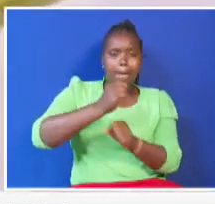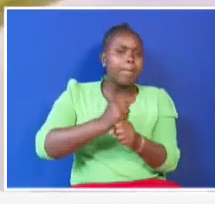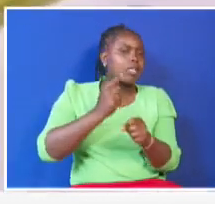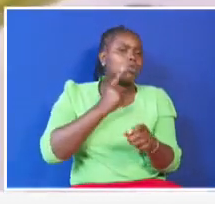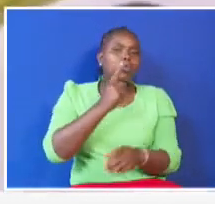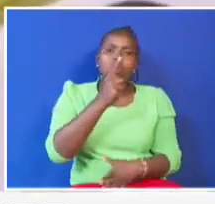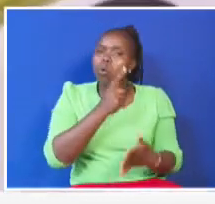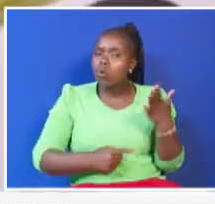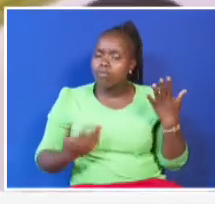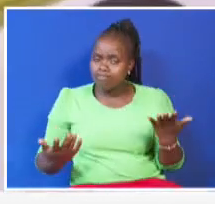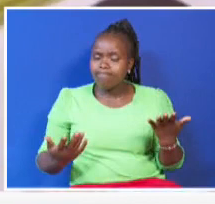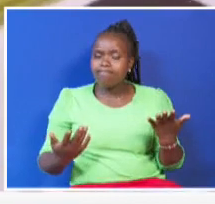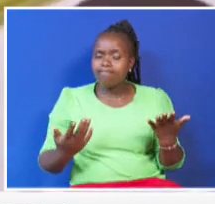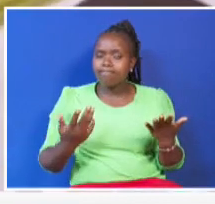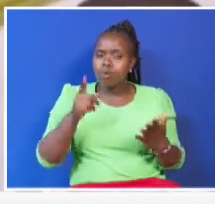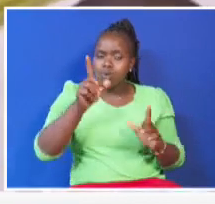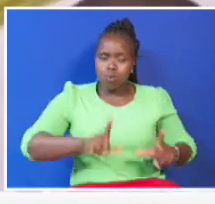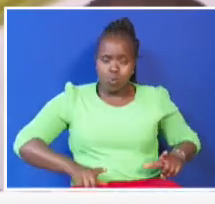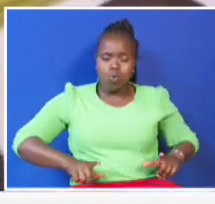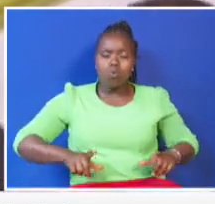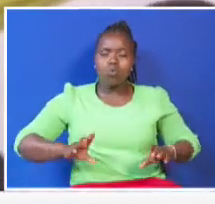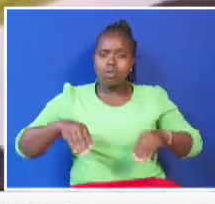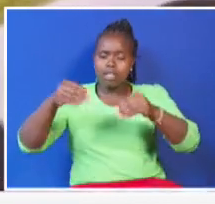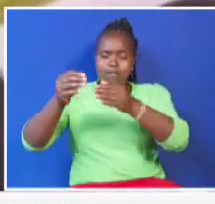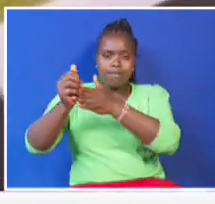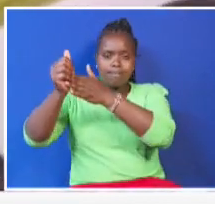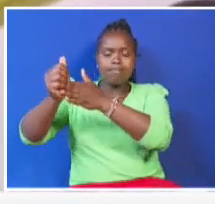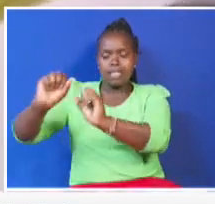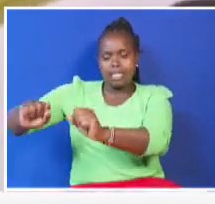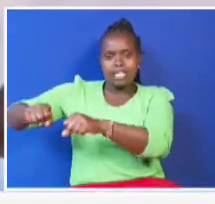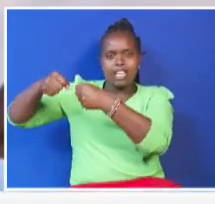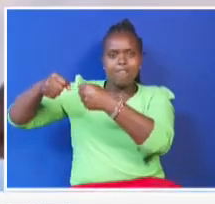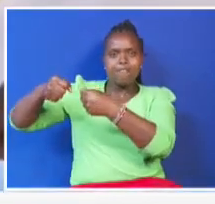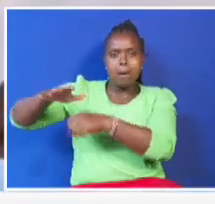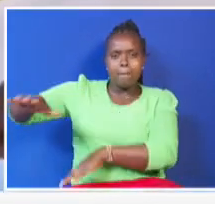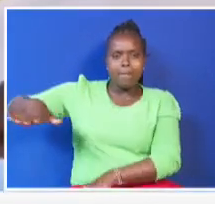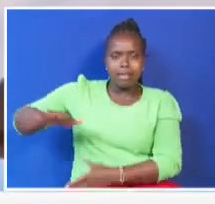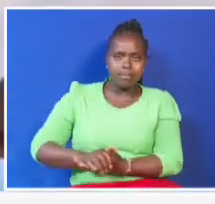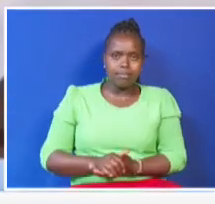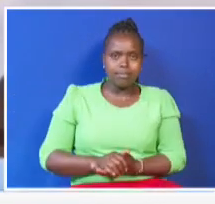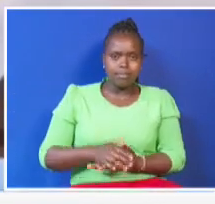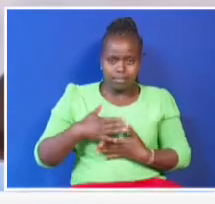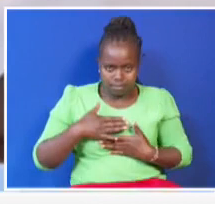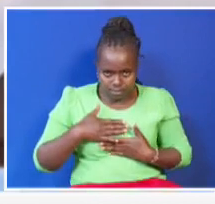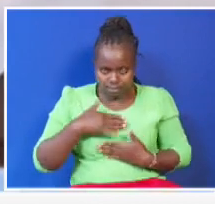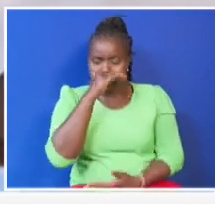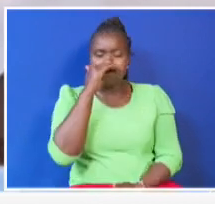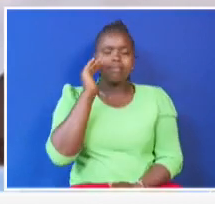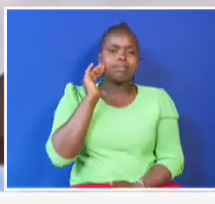ensuring that you leave leadership in the same hands. Honorable Musalia